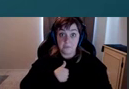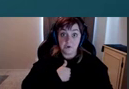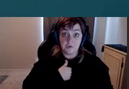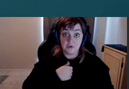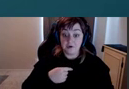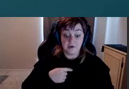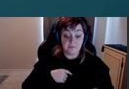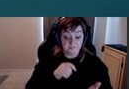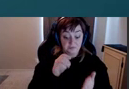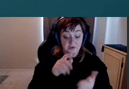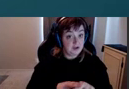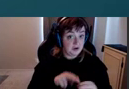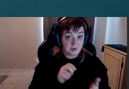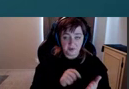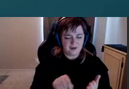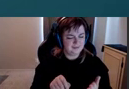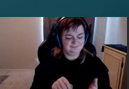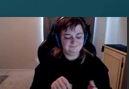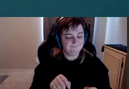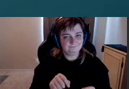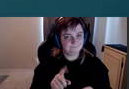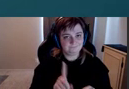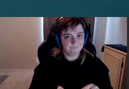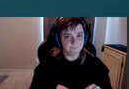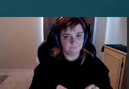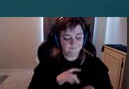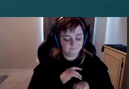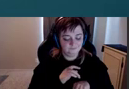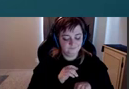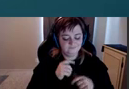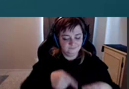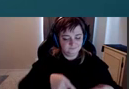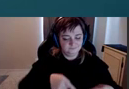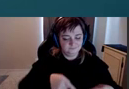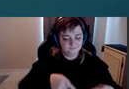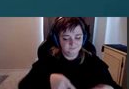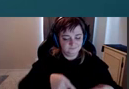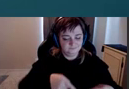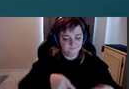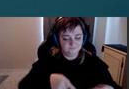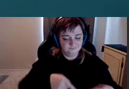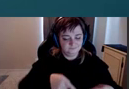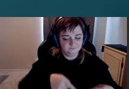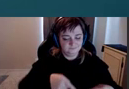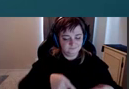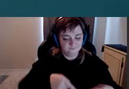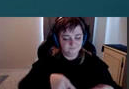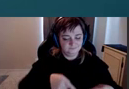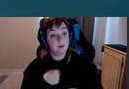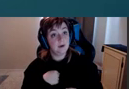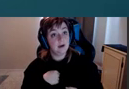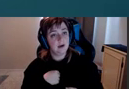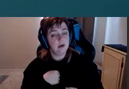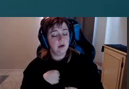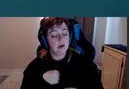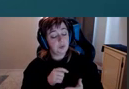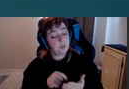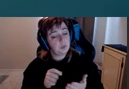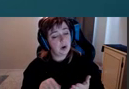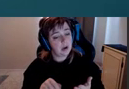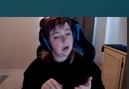down, write it in different orders, you know, and then if you want, you can put it